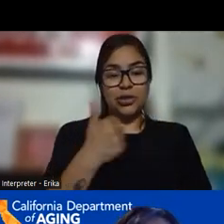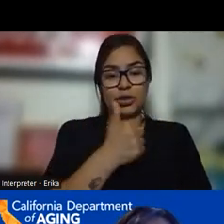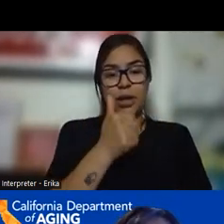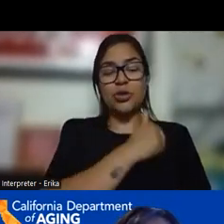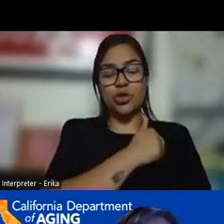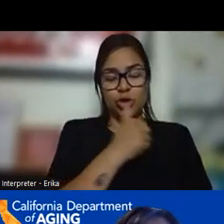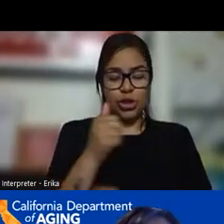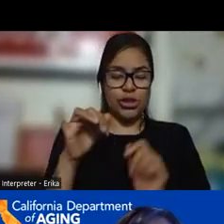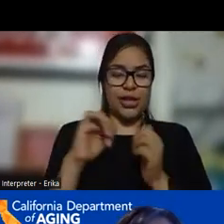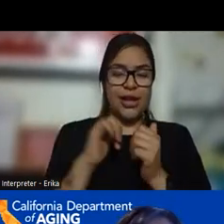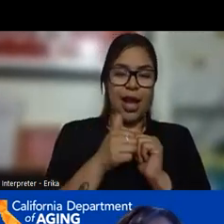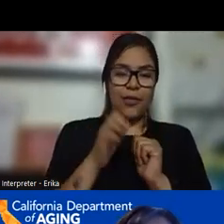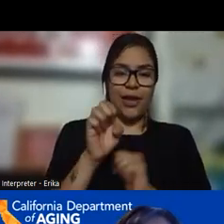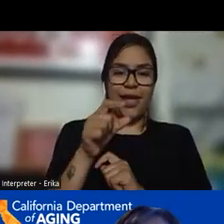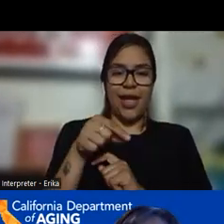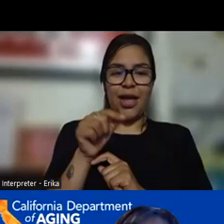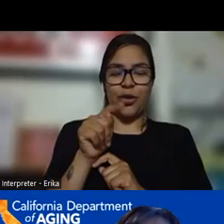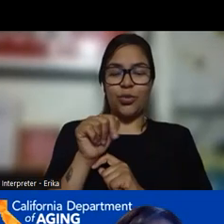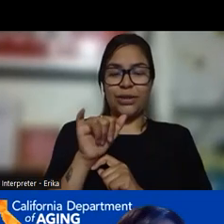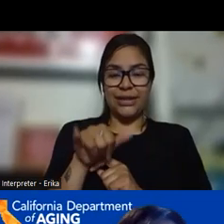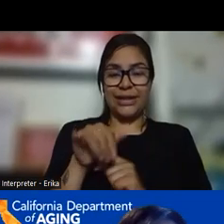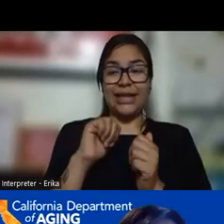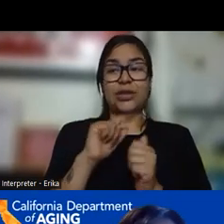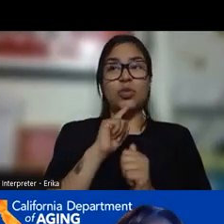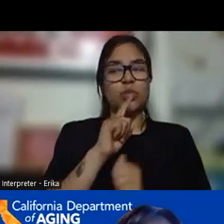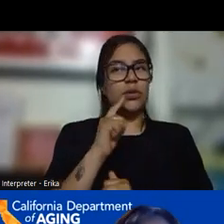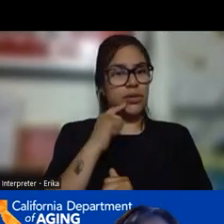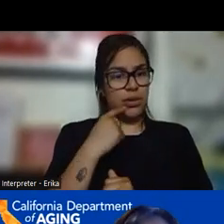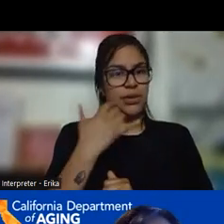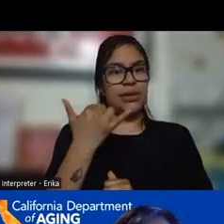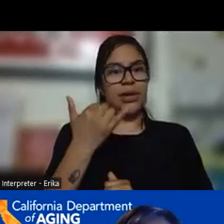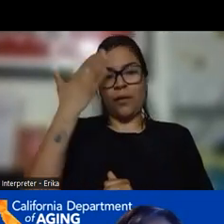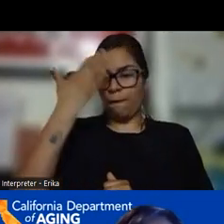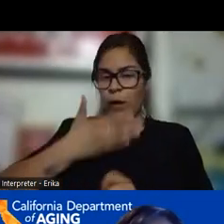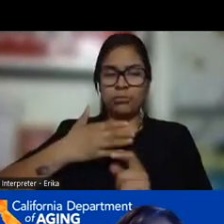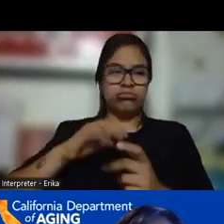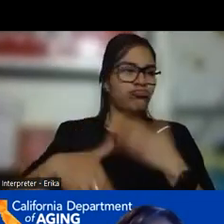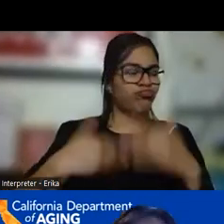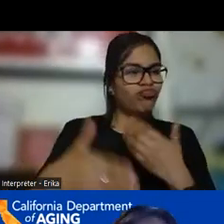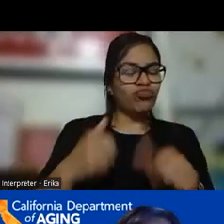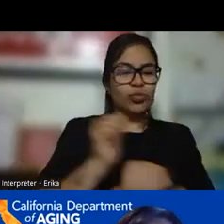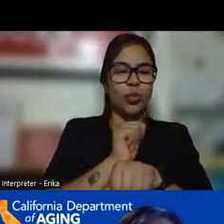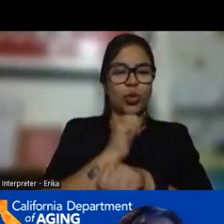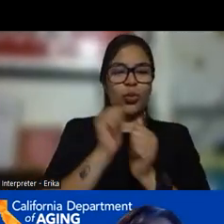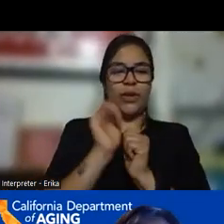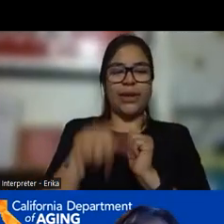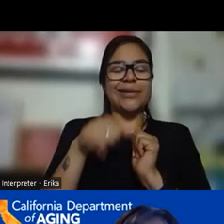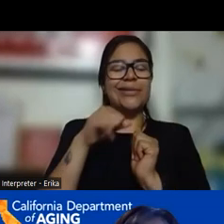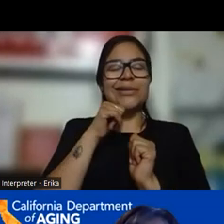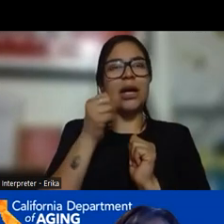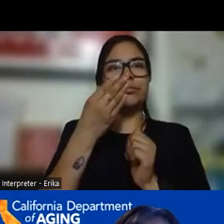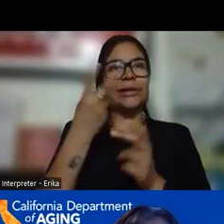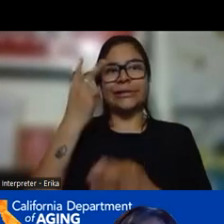taking equity seriously and putting it at the forefront of the work that we'll be doing. It's not an afterthought,